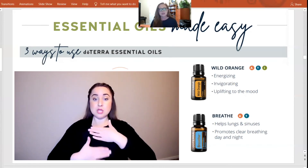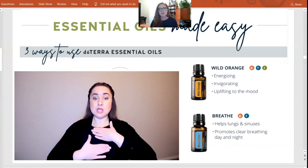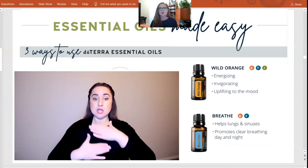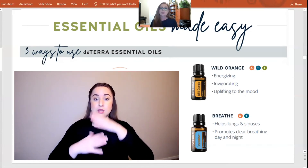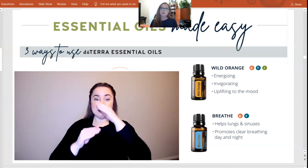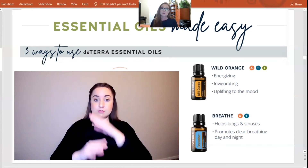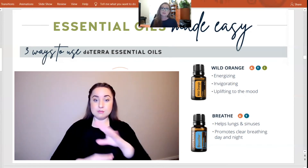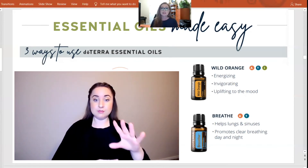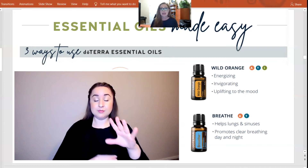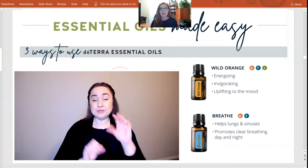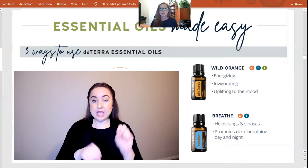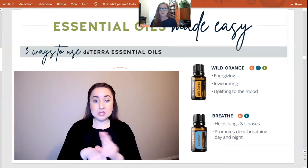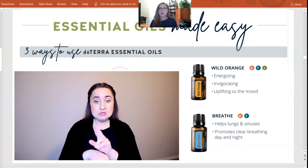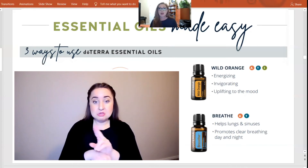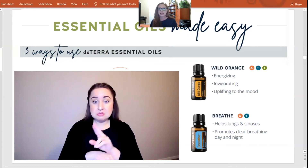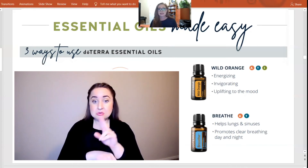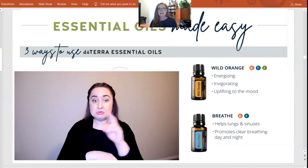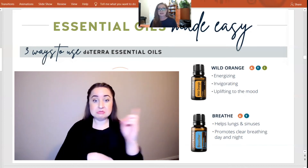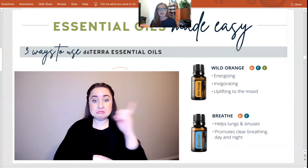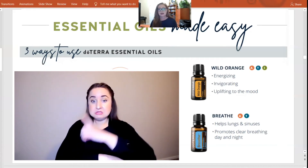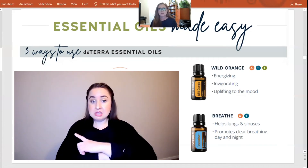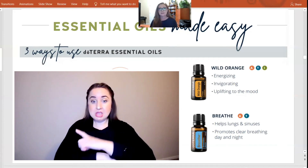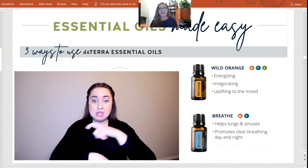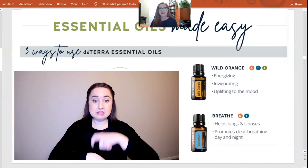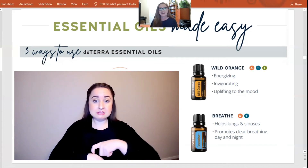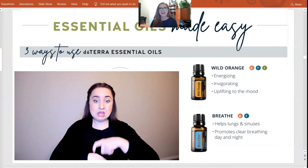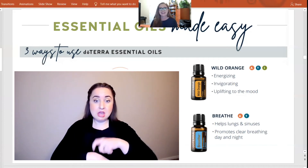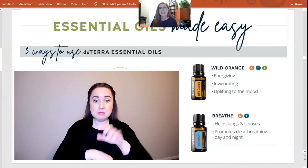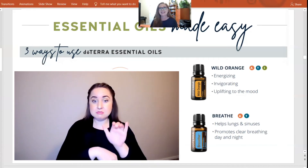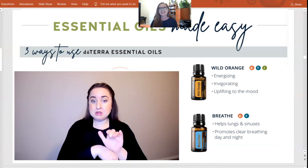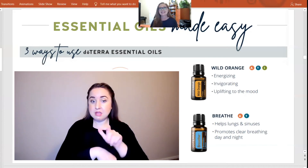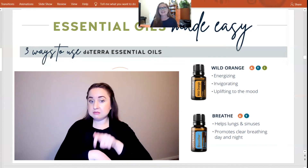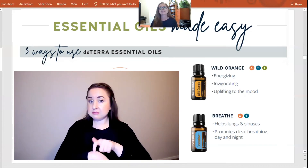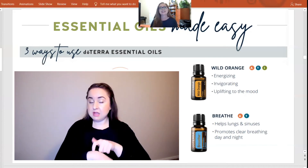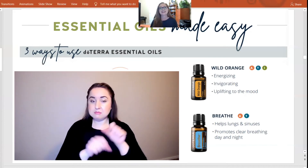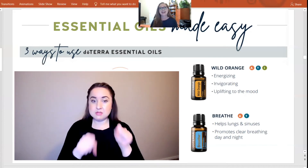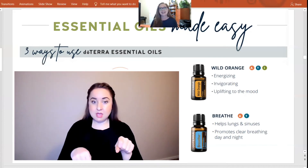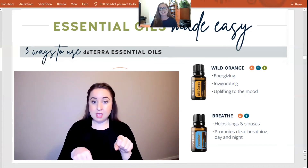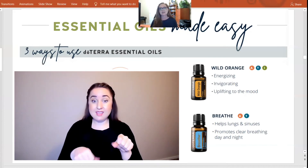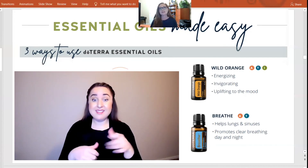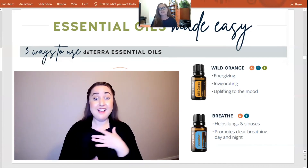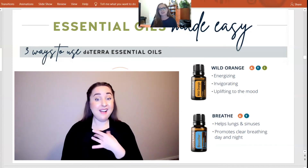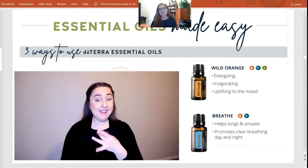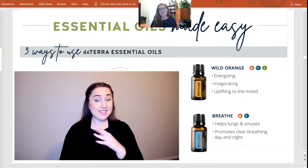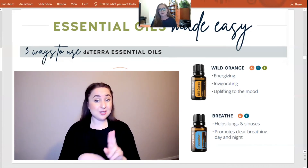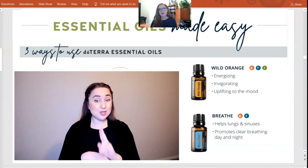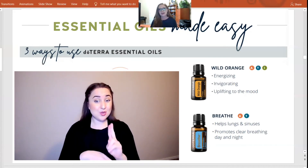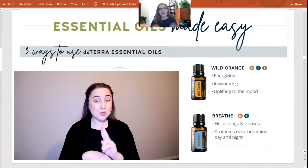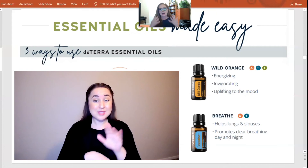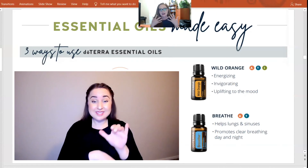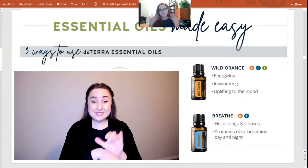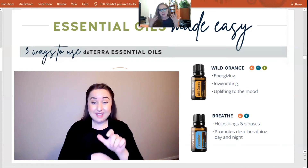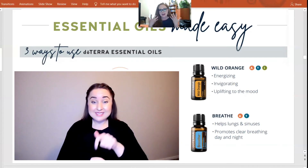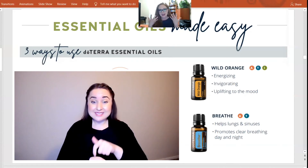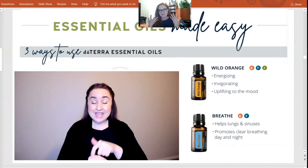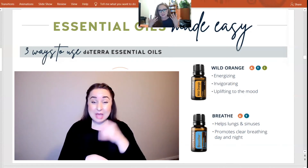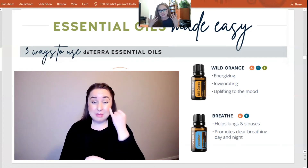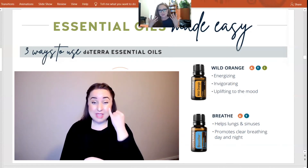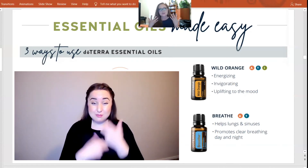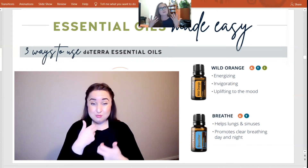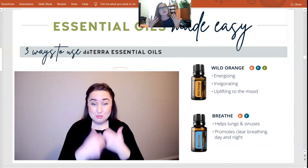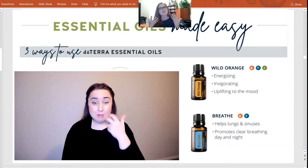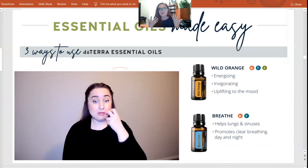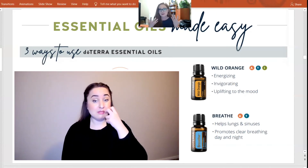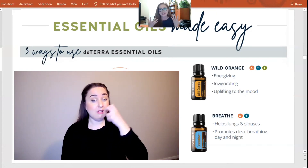it is something you can use day or night. Um, I, I like to use it at night, especially if you, um, have